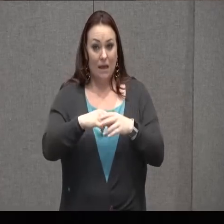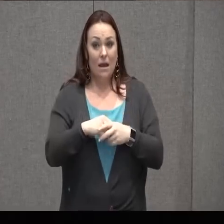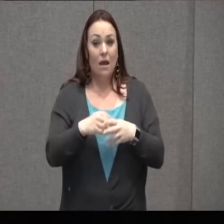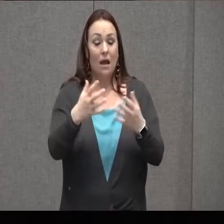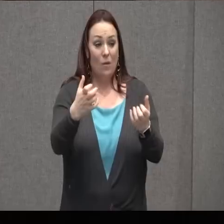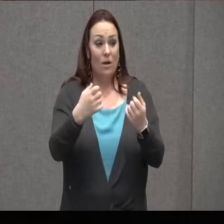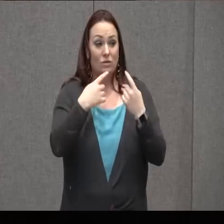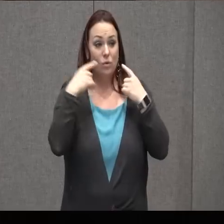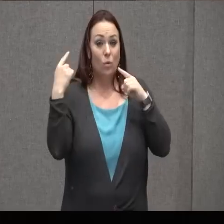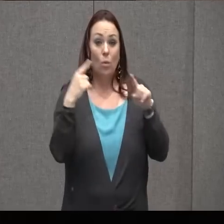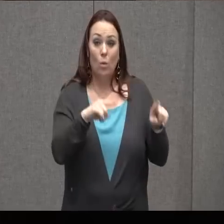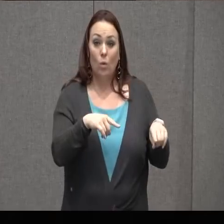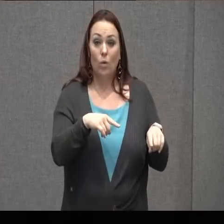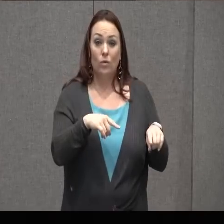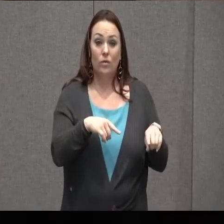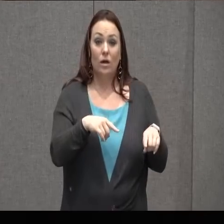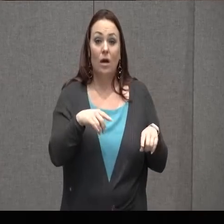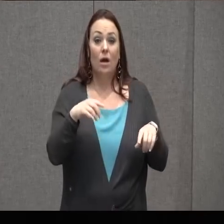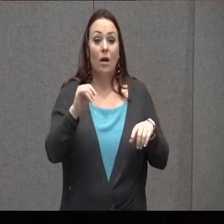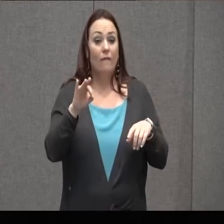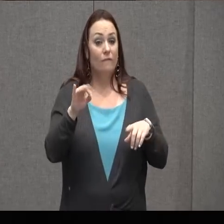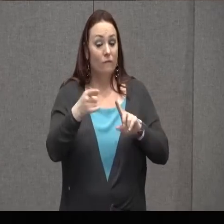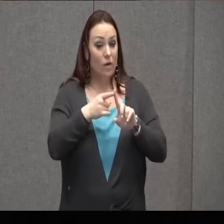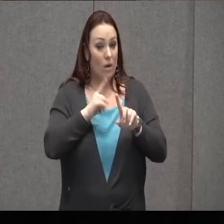to order off the,